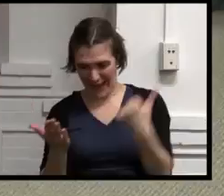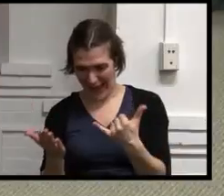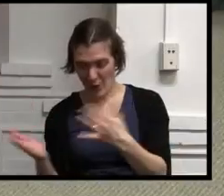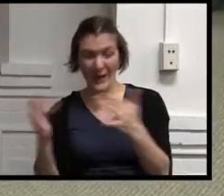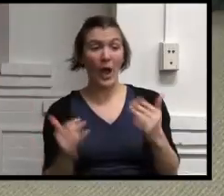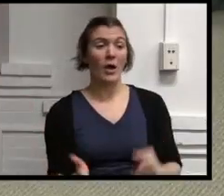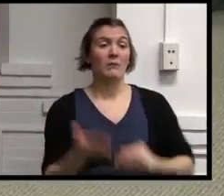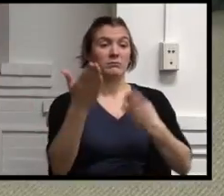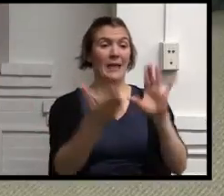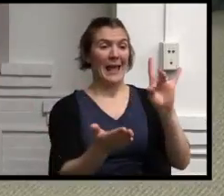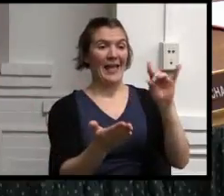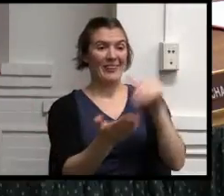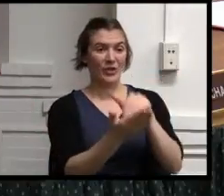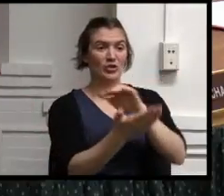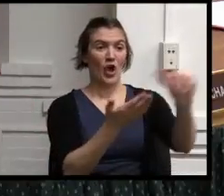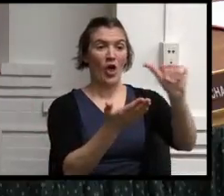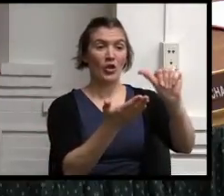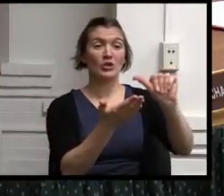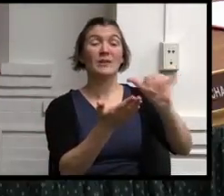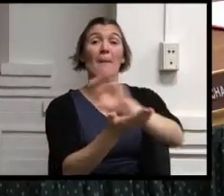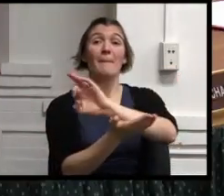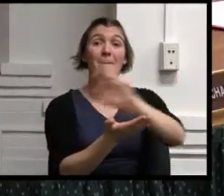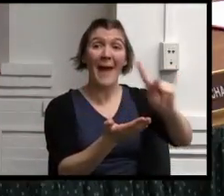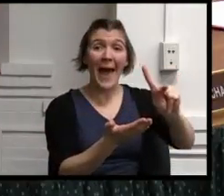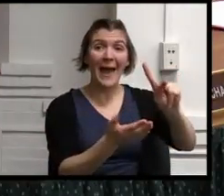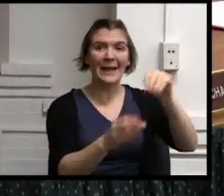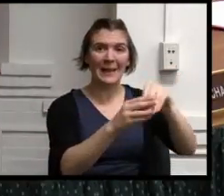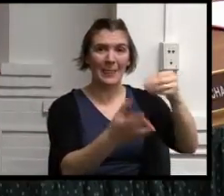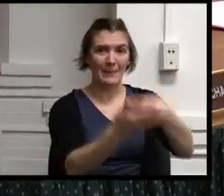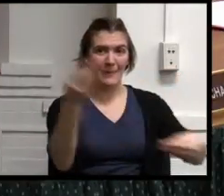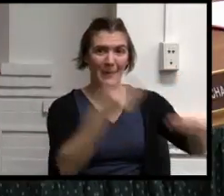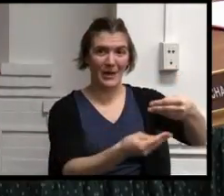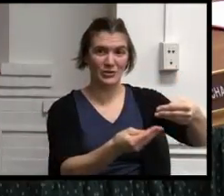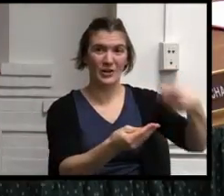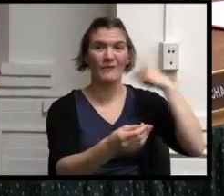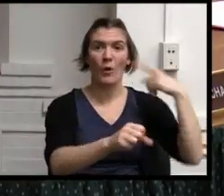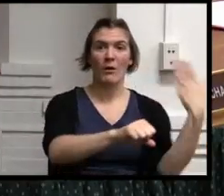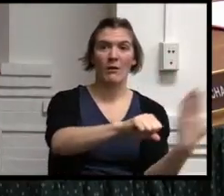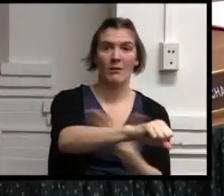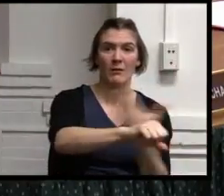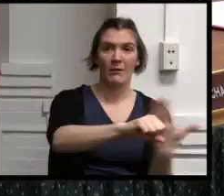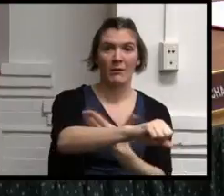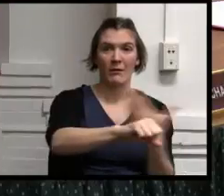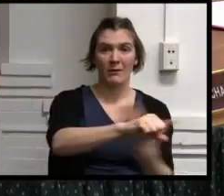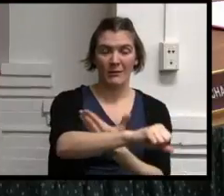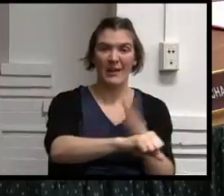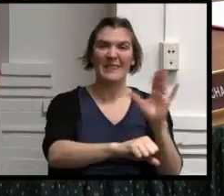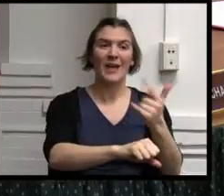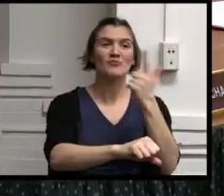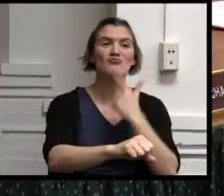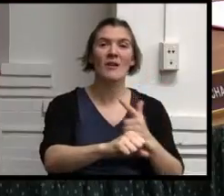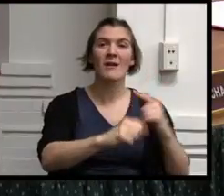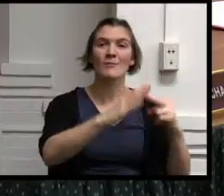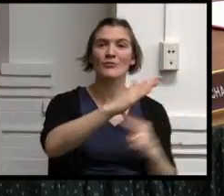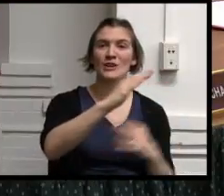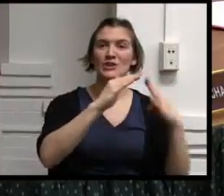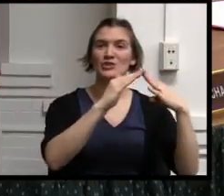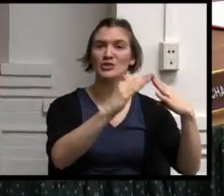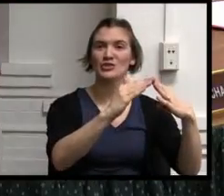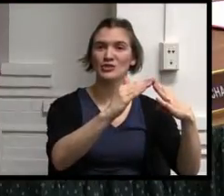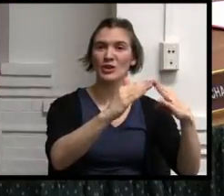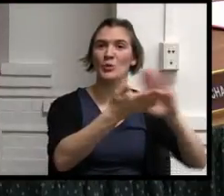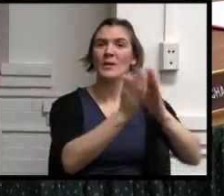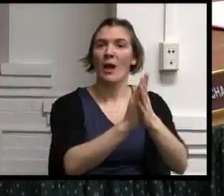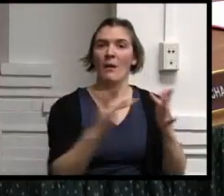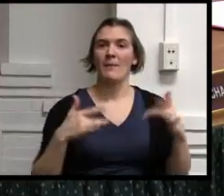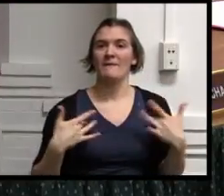put $8,000 back into the budget for the Creamery Bridge upfit.